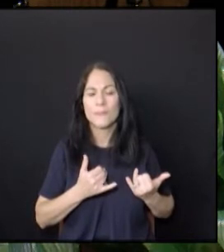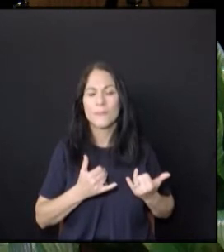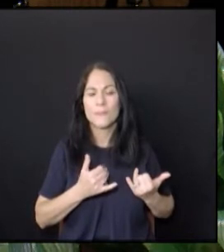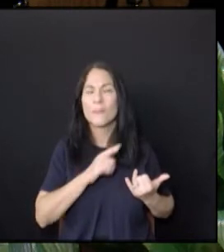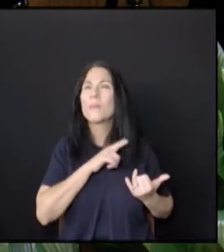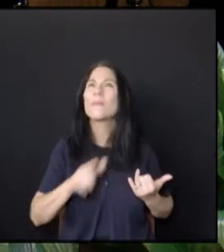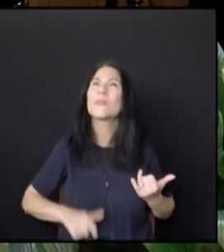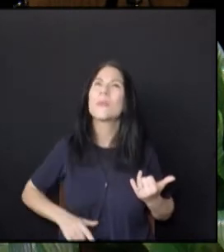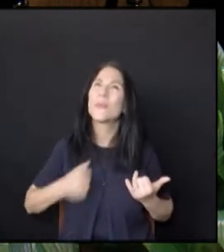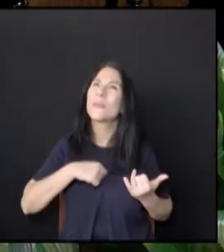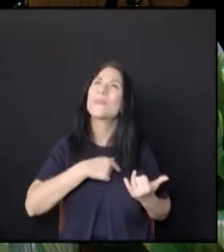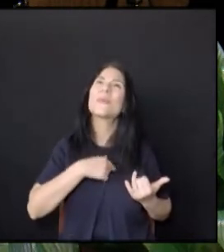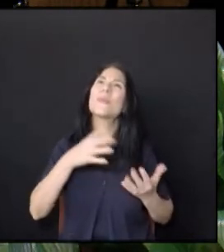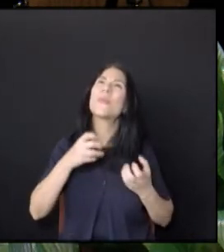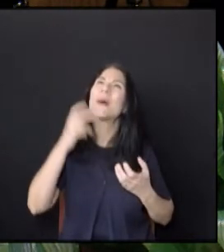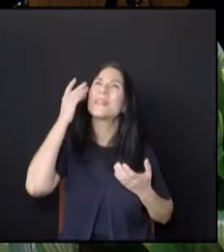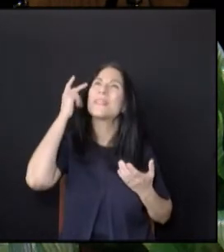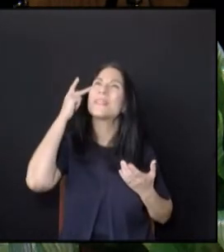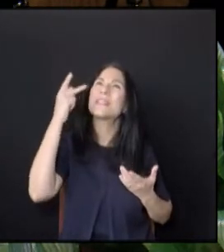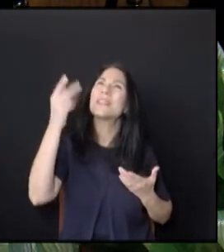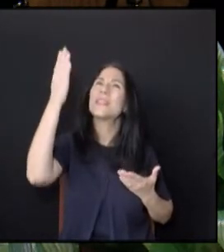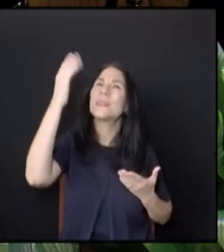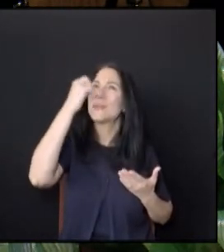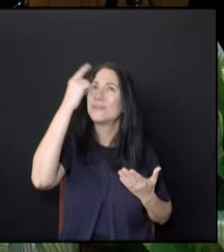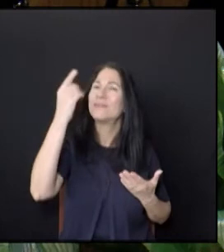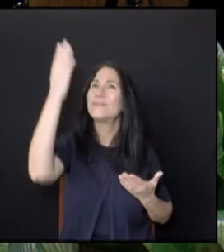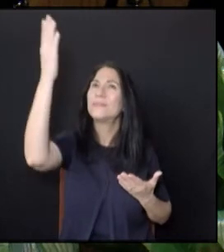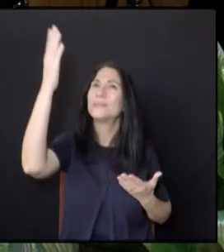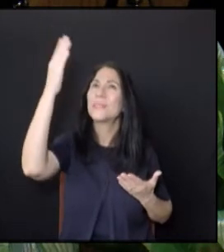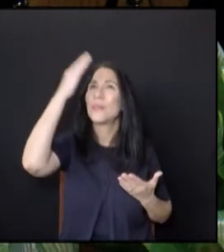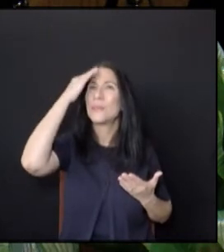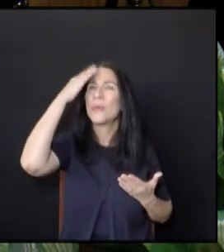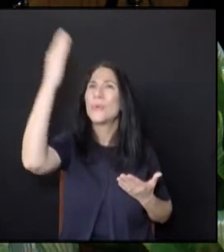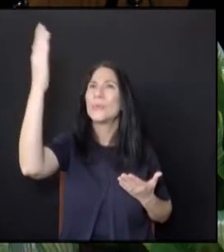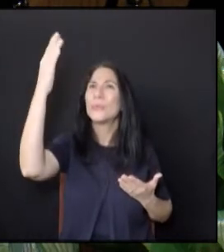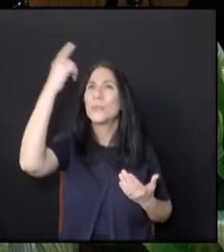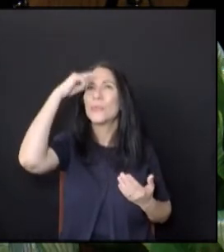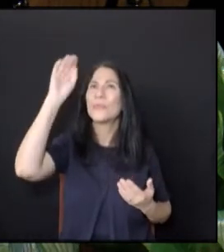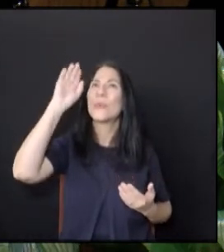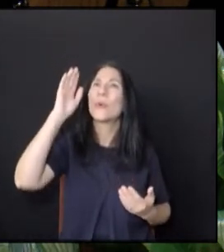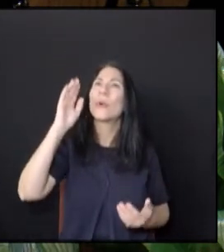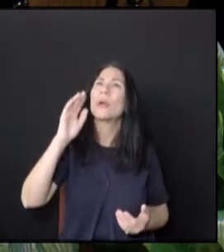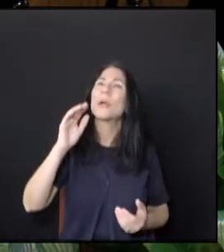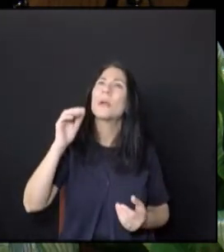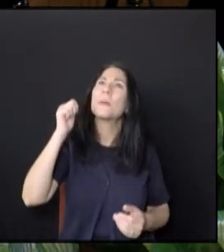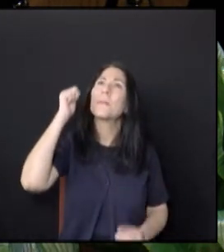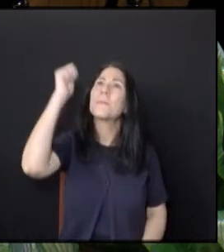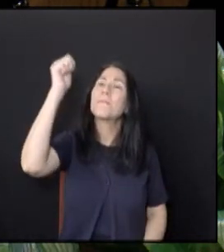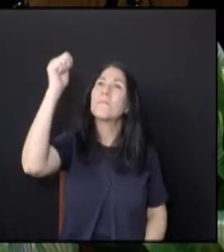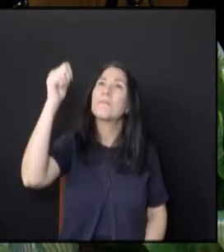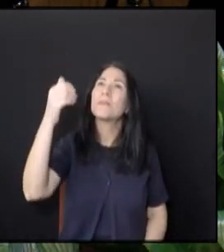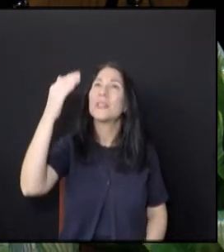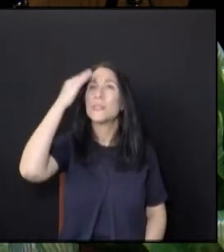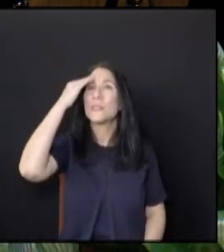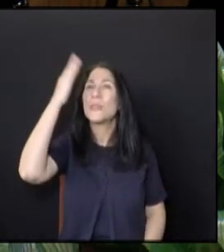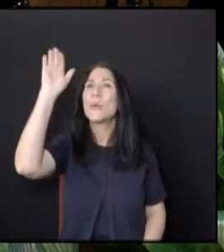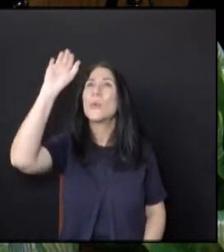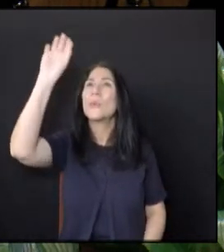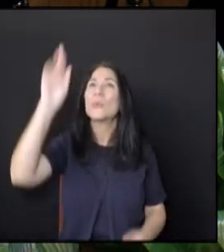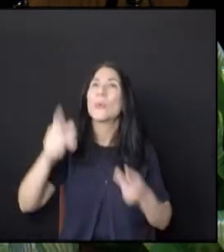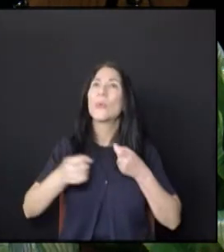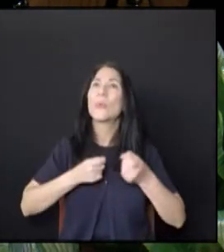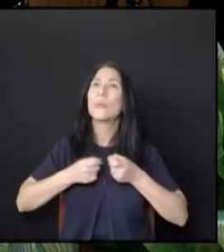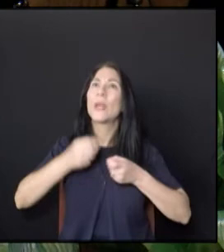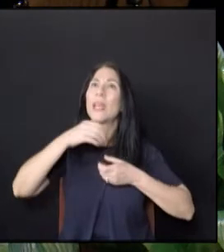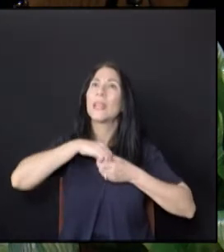Lord, we want to see you and know you for the king you are. Lord, we want to see and know your kingdom and to know your reign in our hearts so that it be